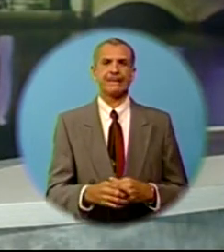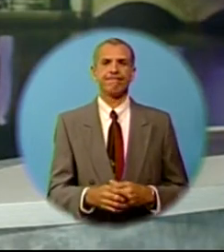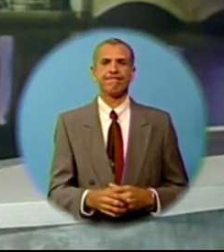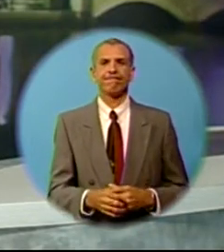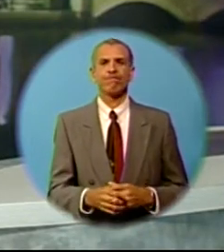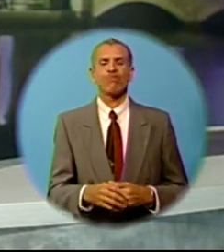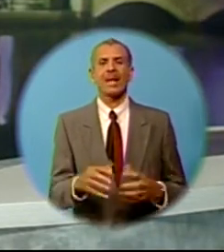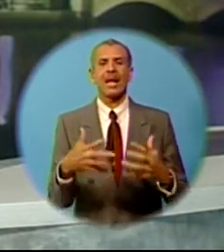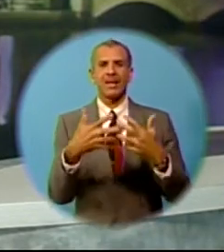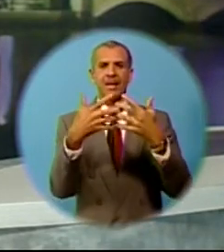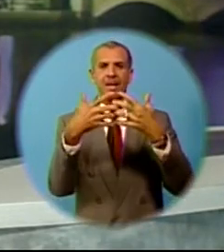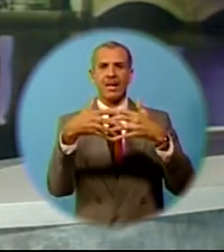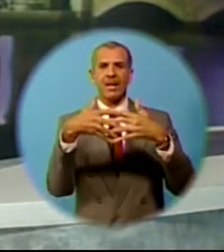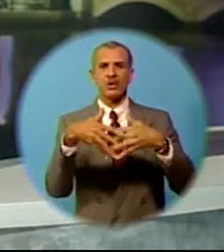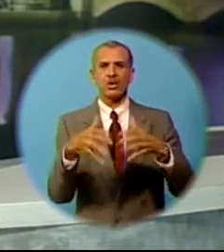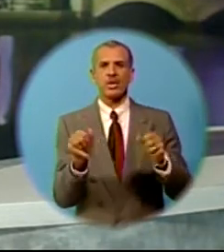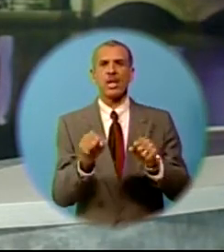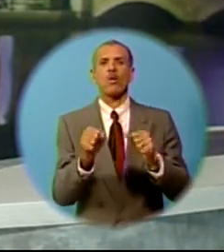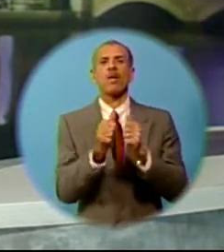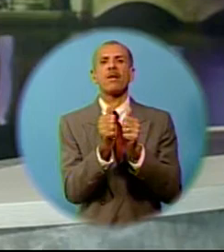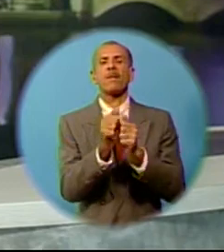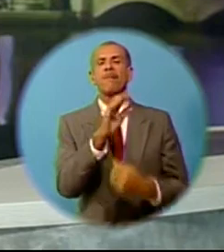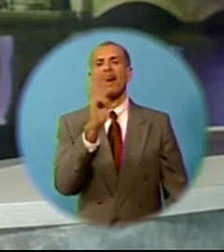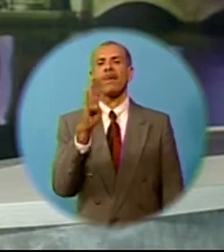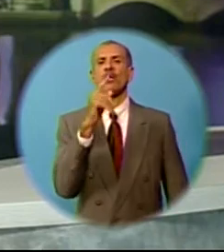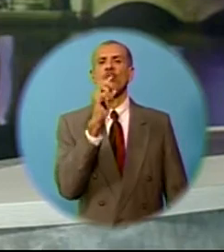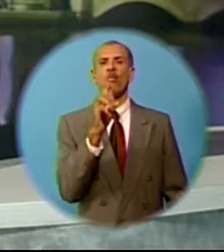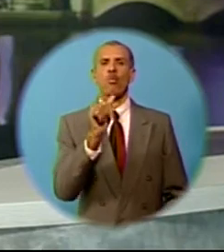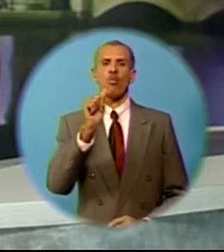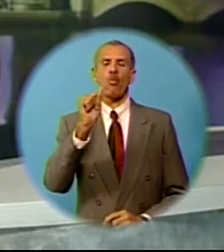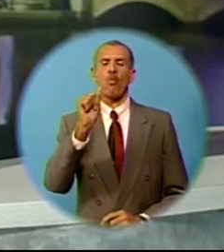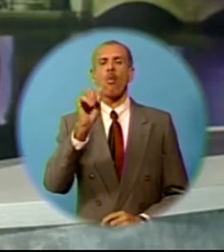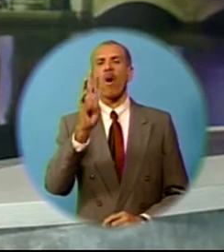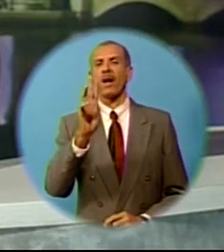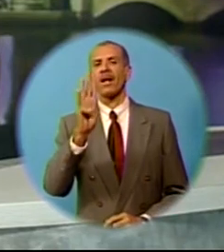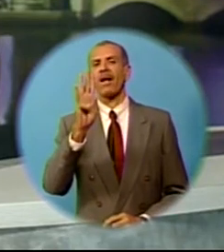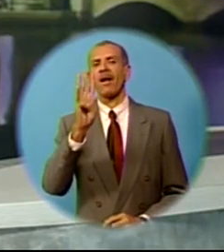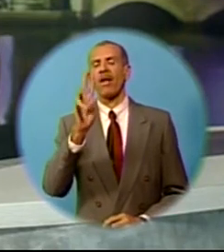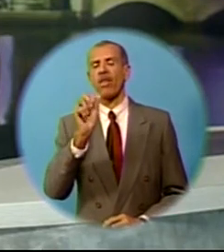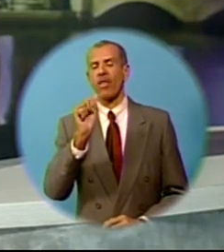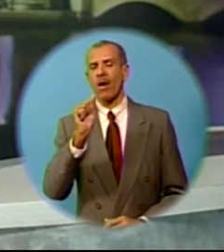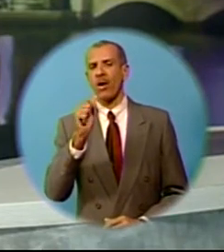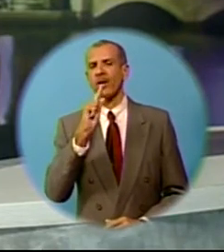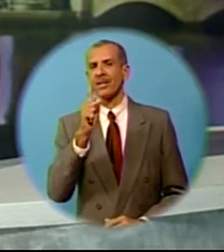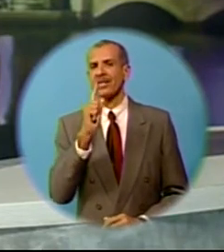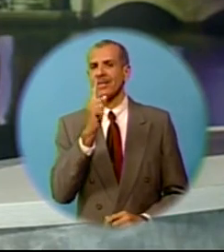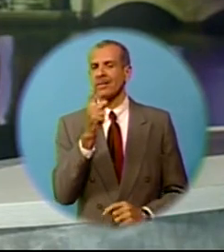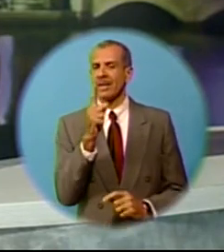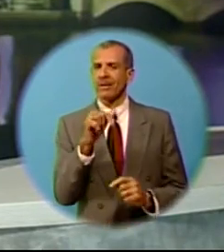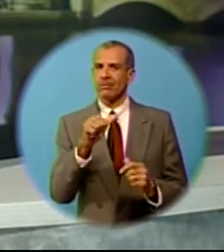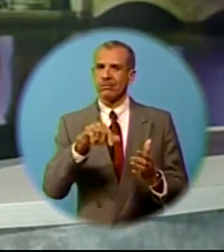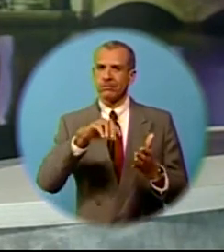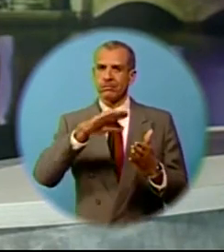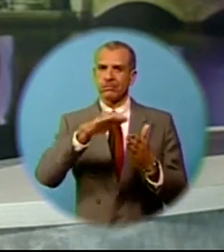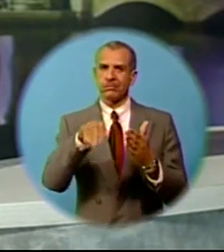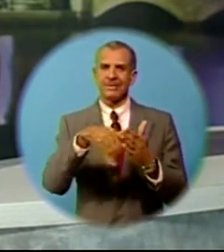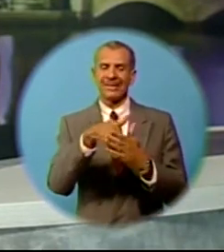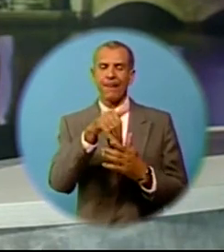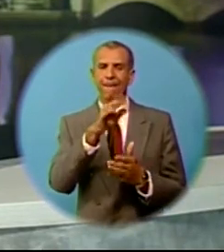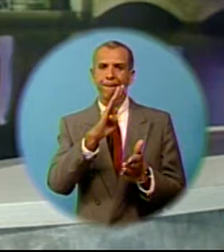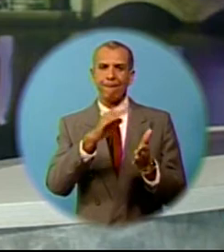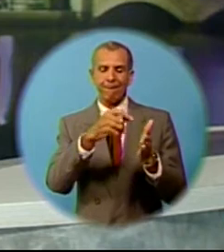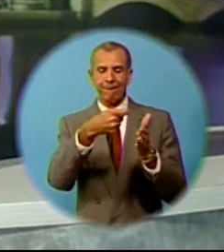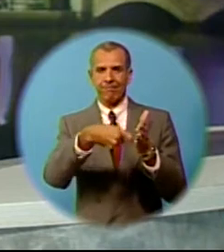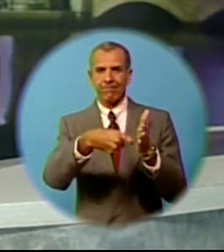An engineer with the Barbados Water Authority is confident the utility will put a huge dent in its energy bill when the overhaul of the